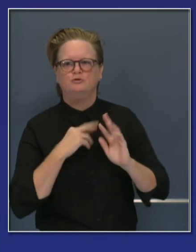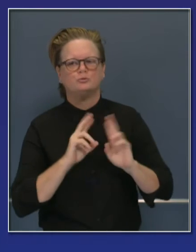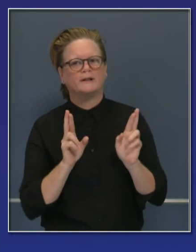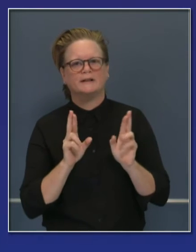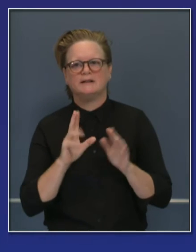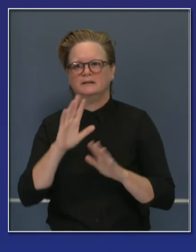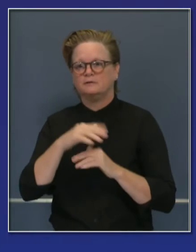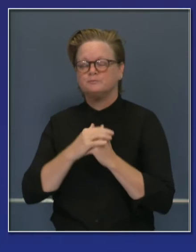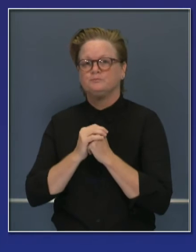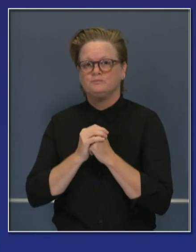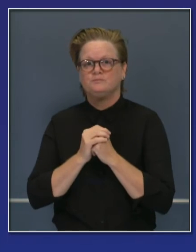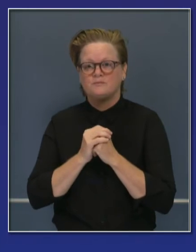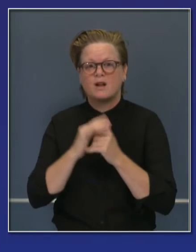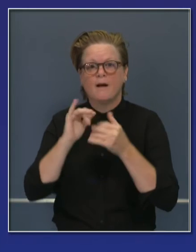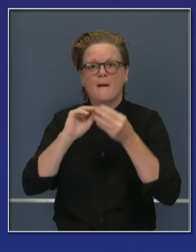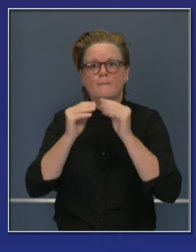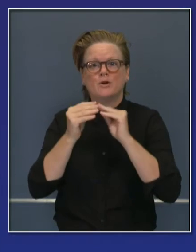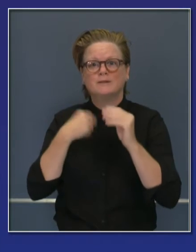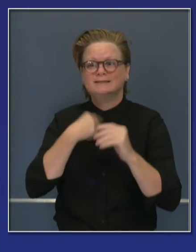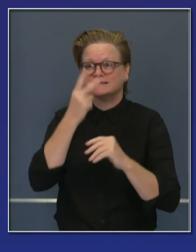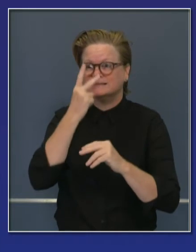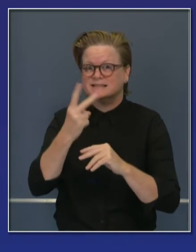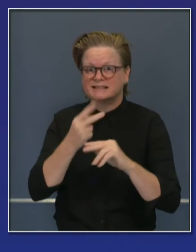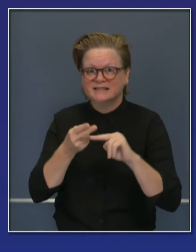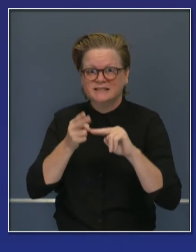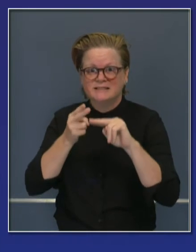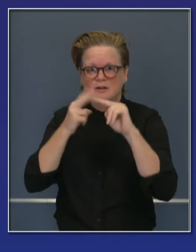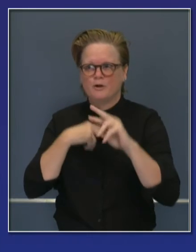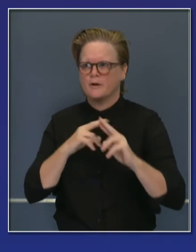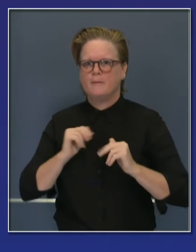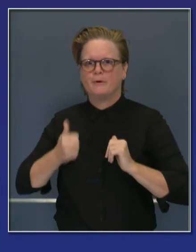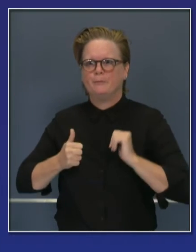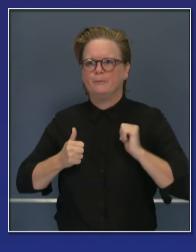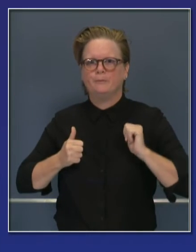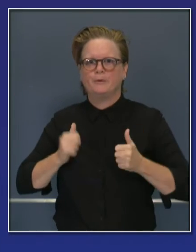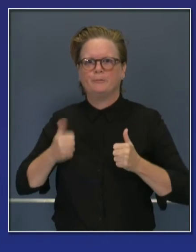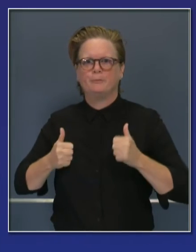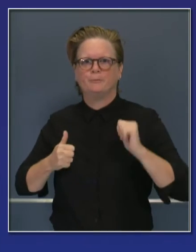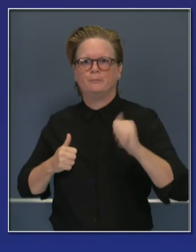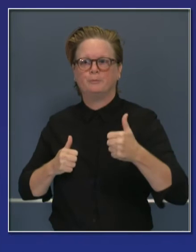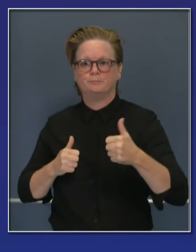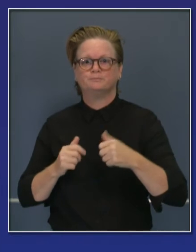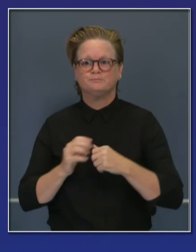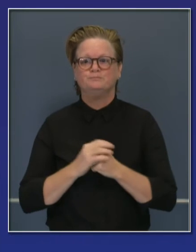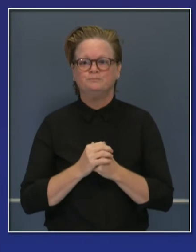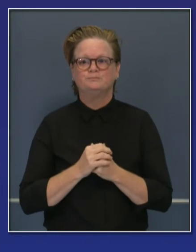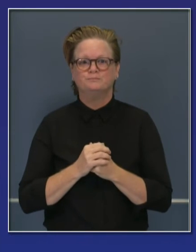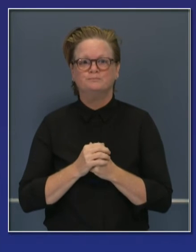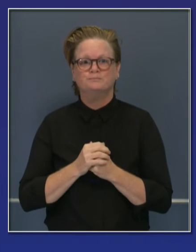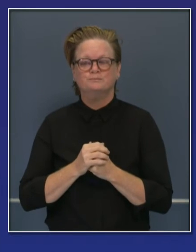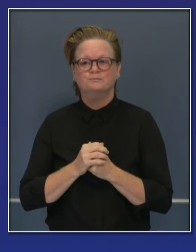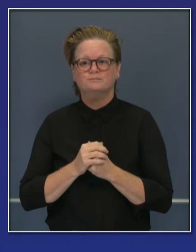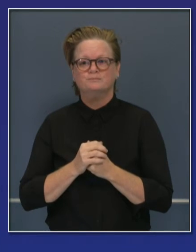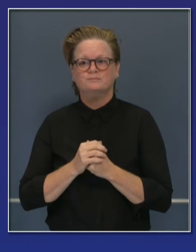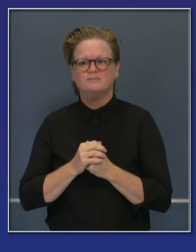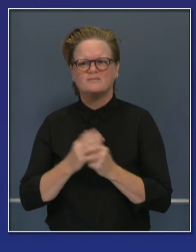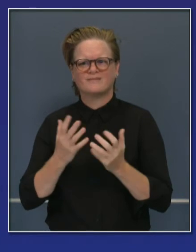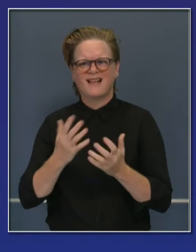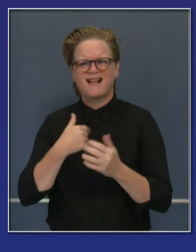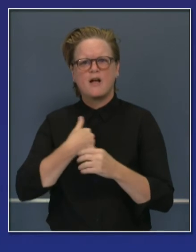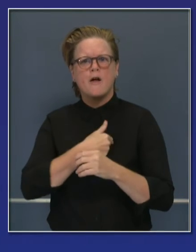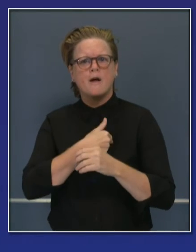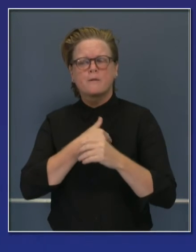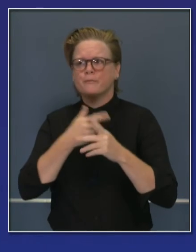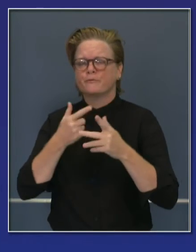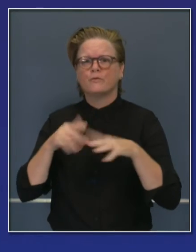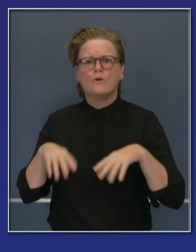trends extend for weeks and weeks, perhaps for many, many months. Again, we have not just been sitting on our hands.